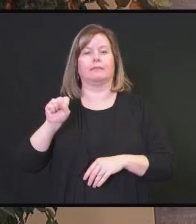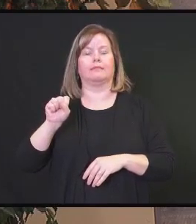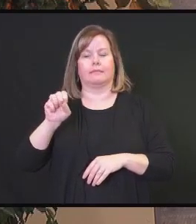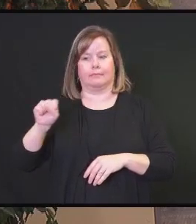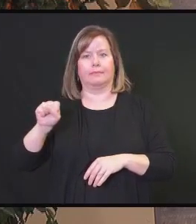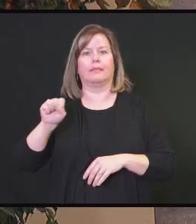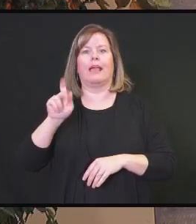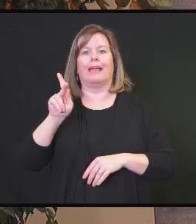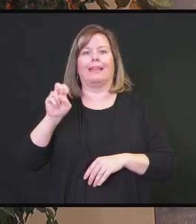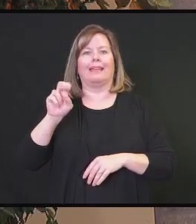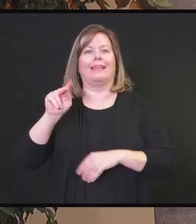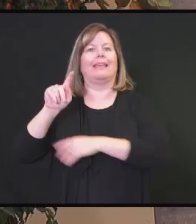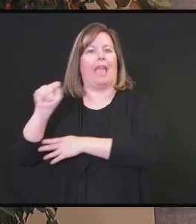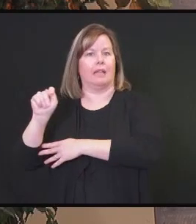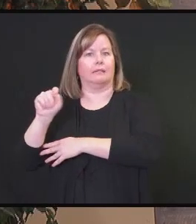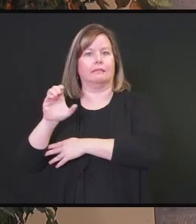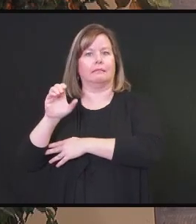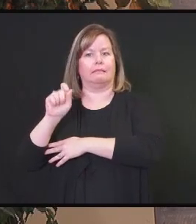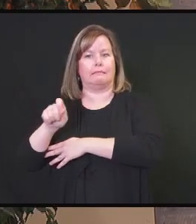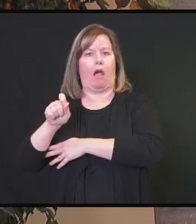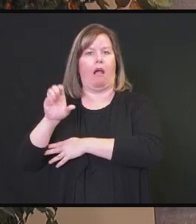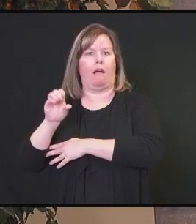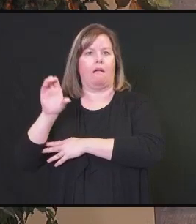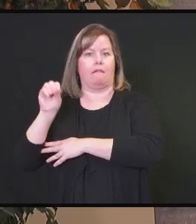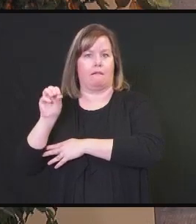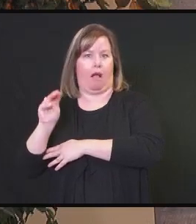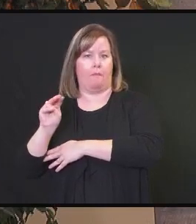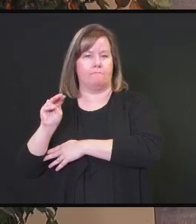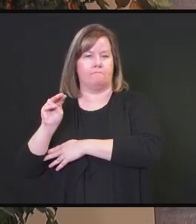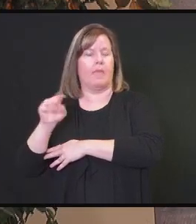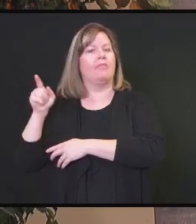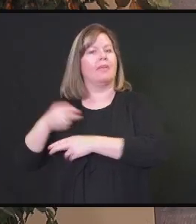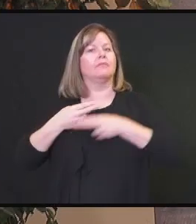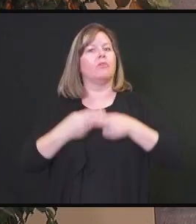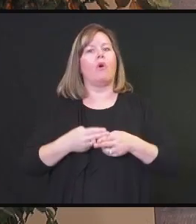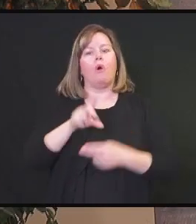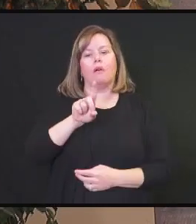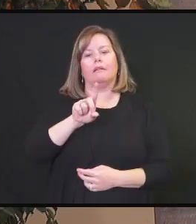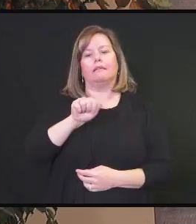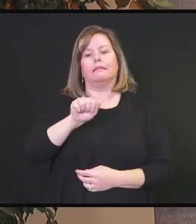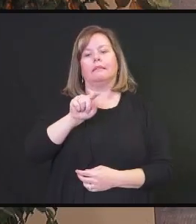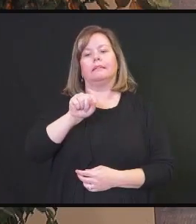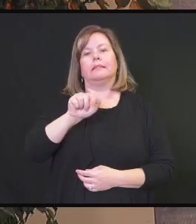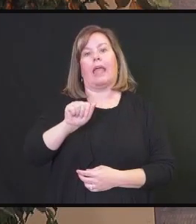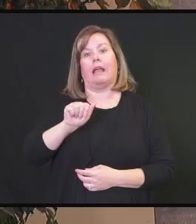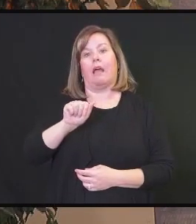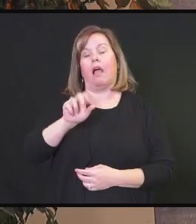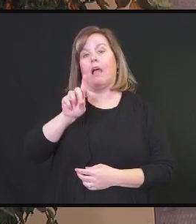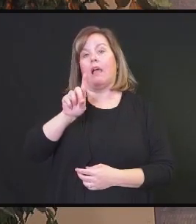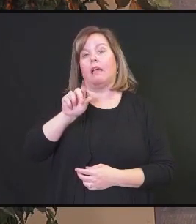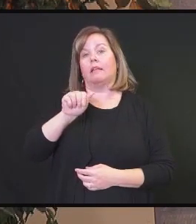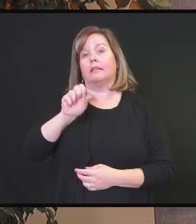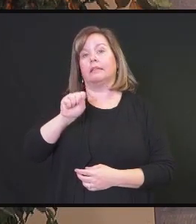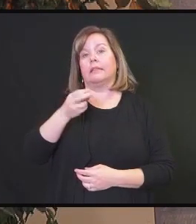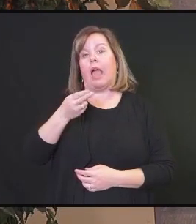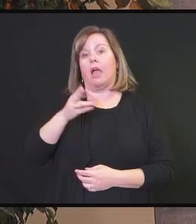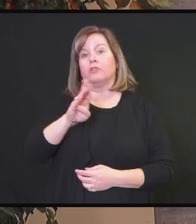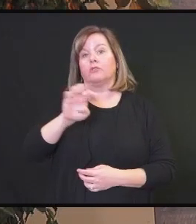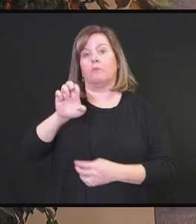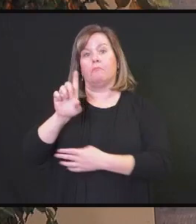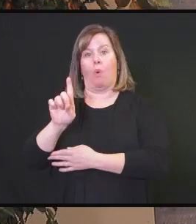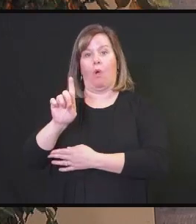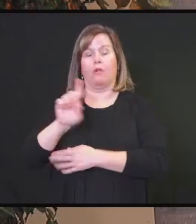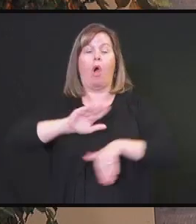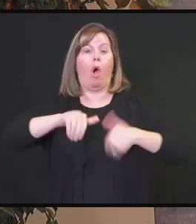links to COVID updates and then to the data dashboard, you'll find this, which is all of our Kent County